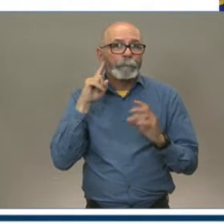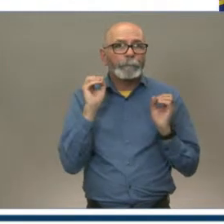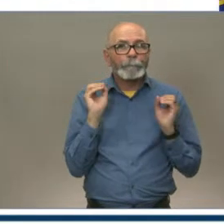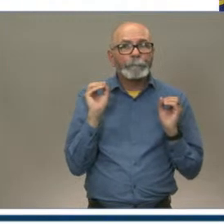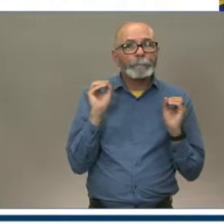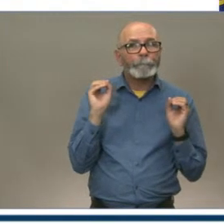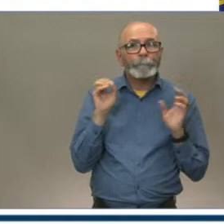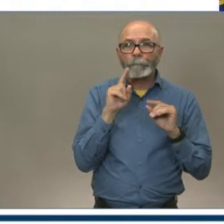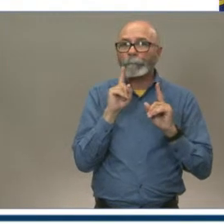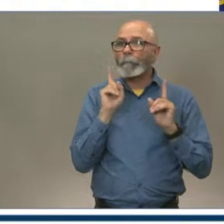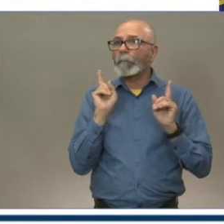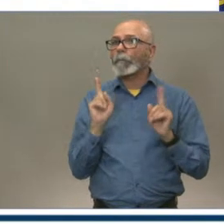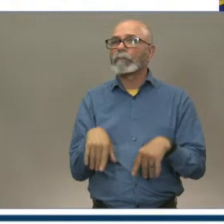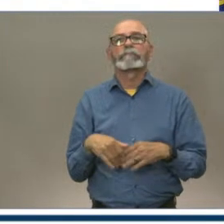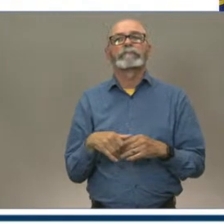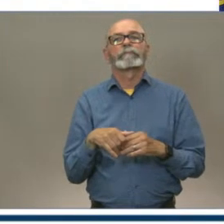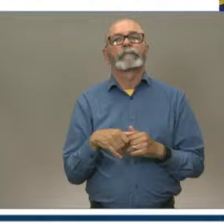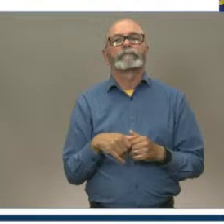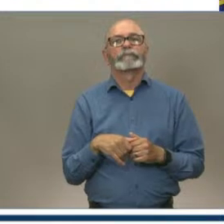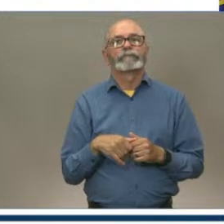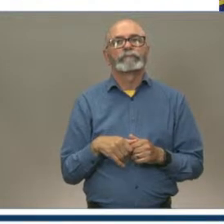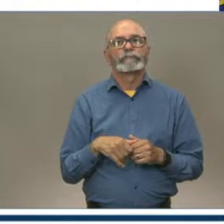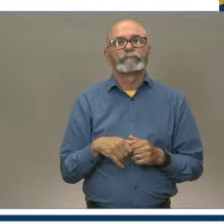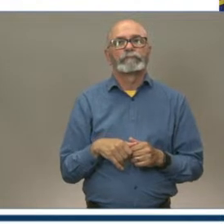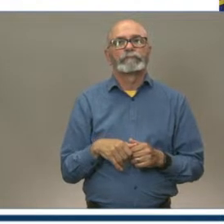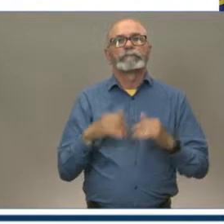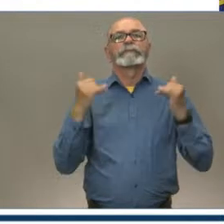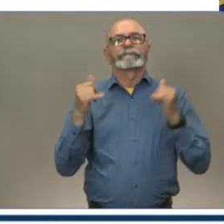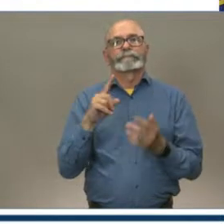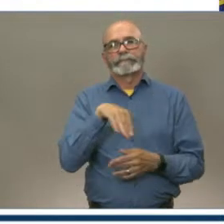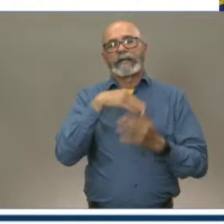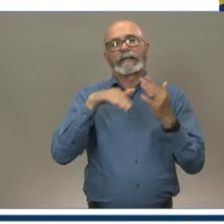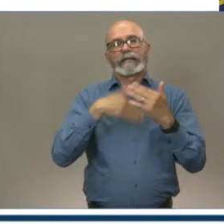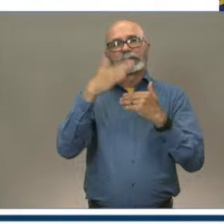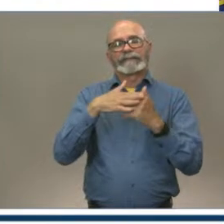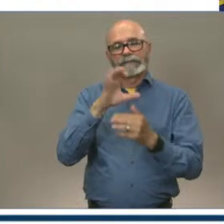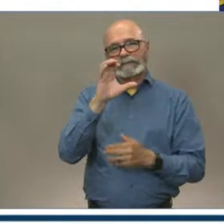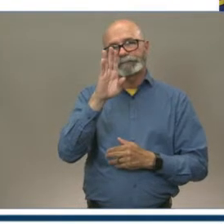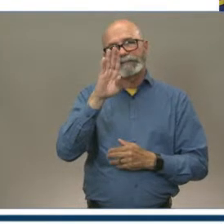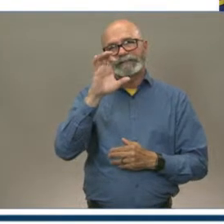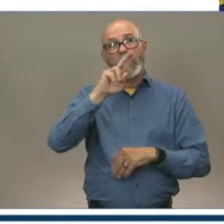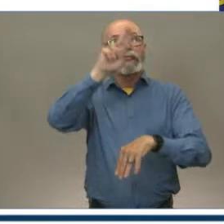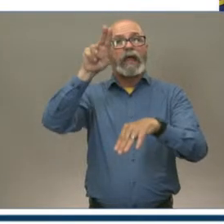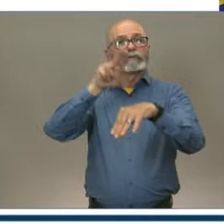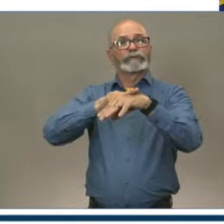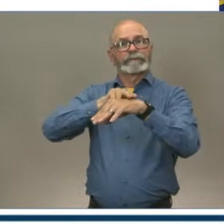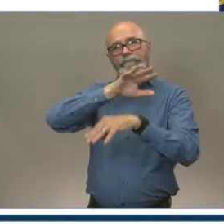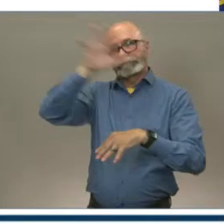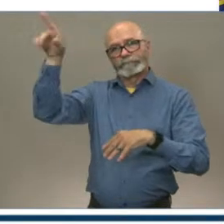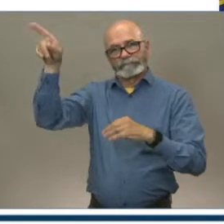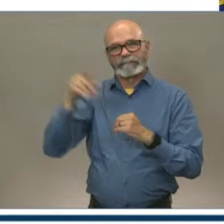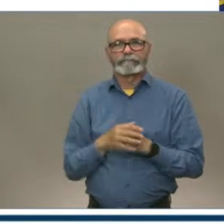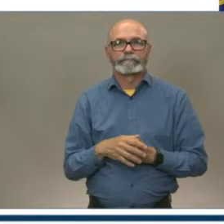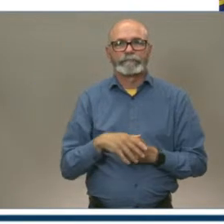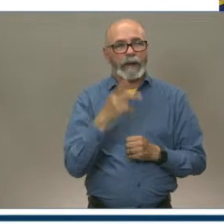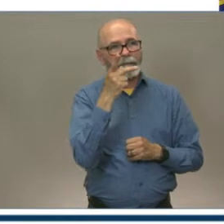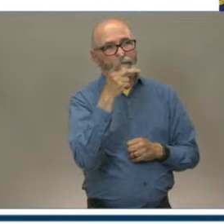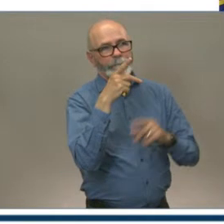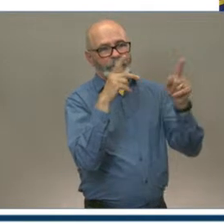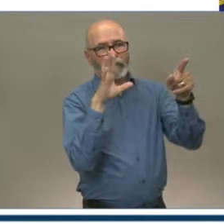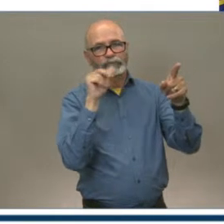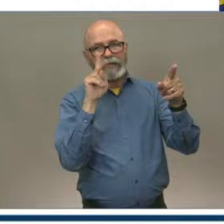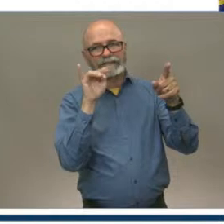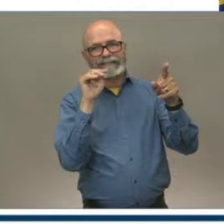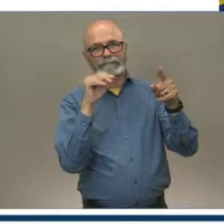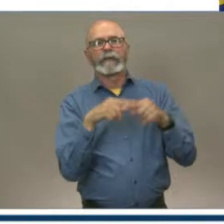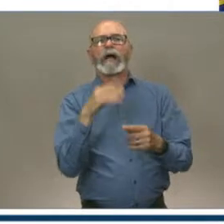Okay, we're going to move on to Ashley Burke with CBC National. Hi, Premier Rankin. Some premiers have been calling on the federal government